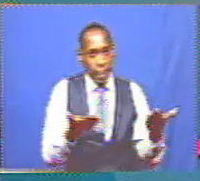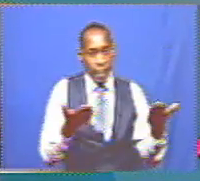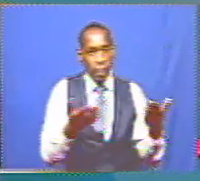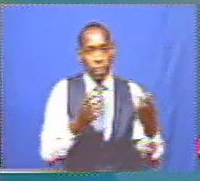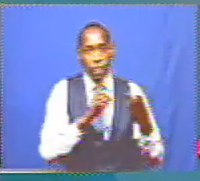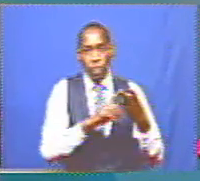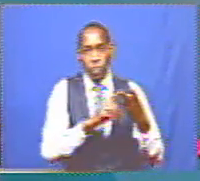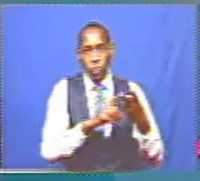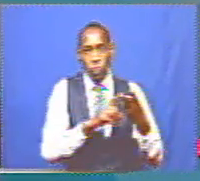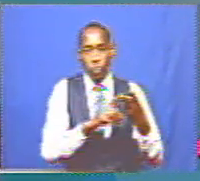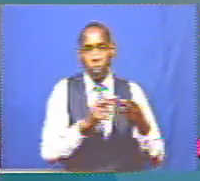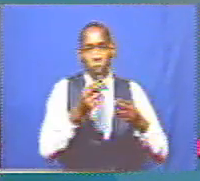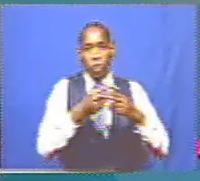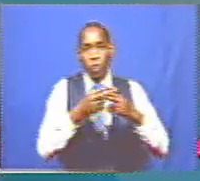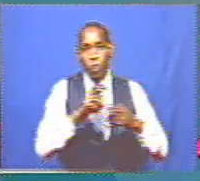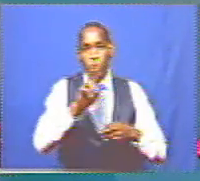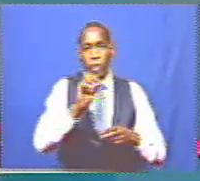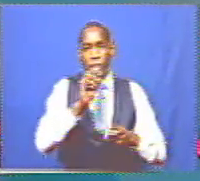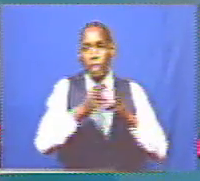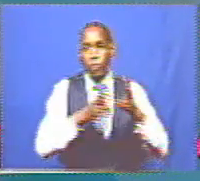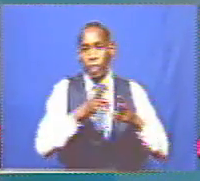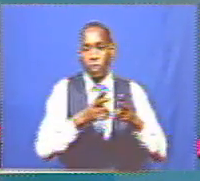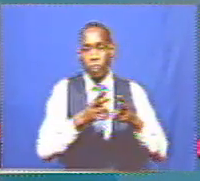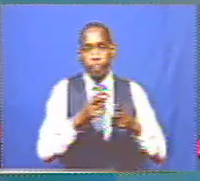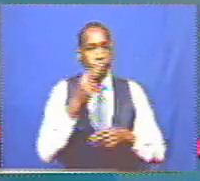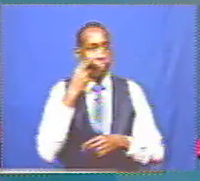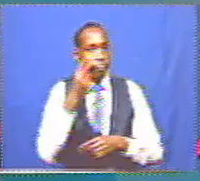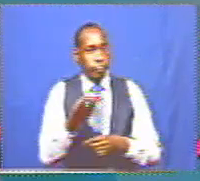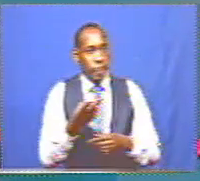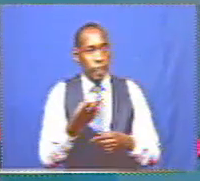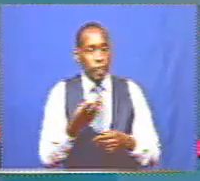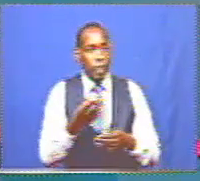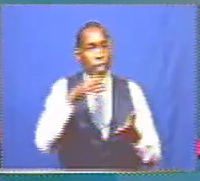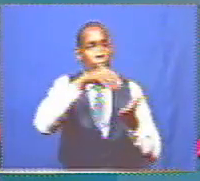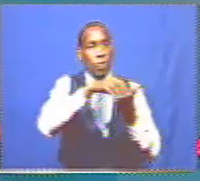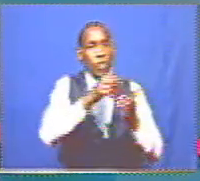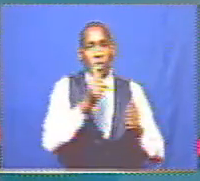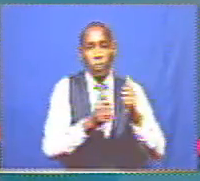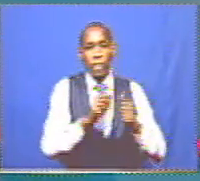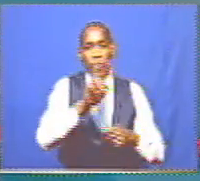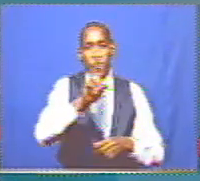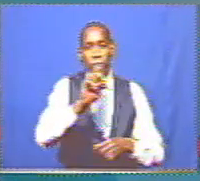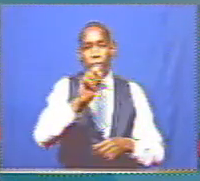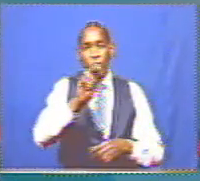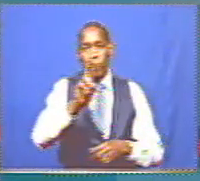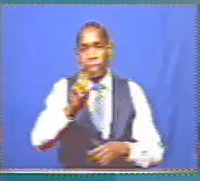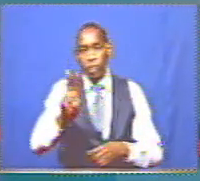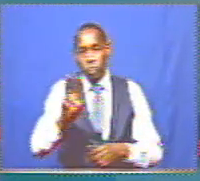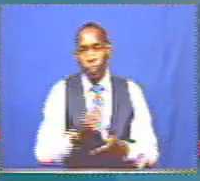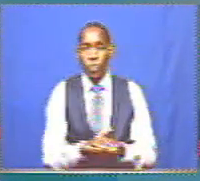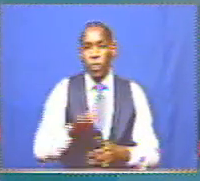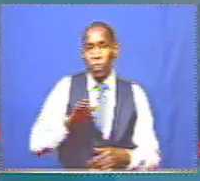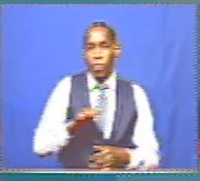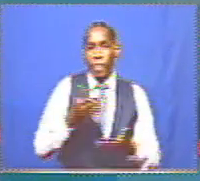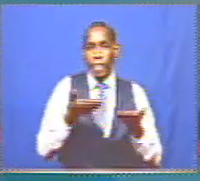gearing towards the 2022. Are we seeing you somewhere? Or what's your ambitions come 2022? Because you are a woman who is